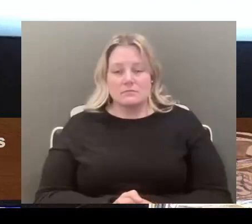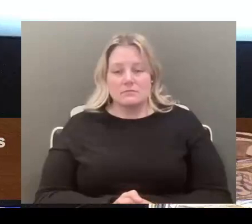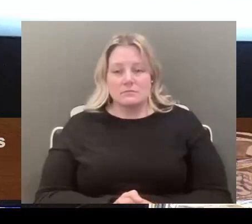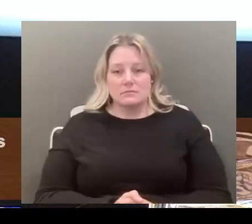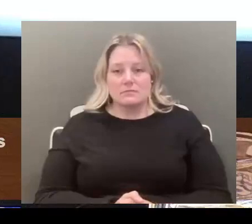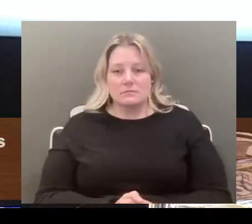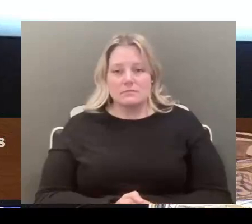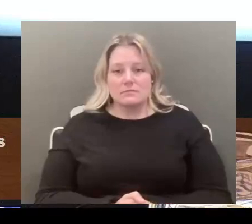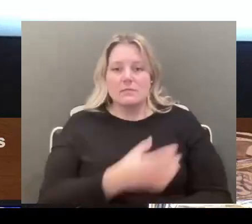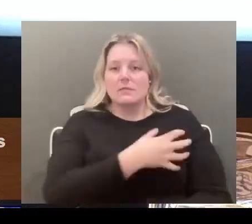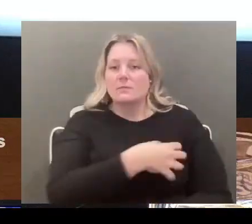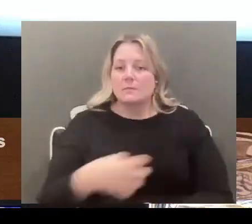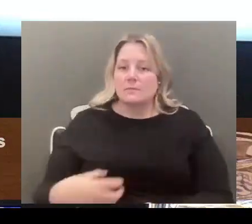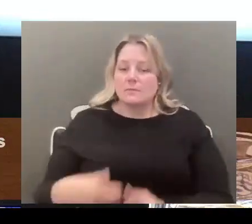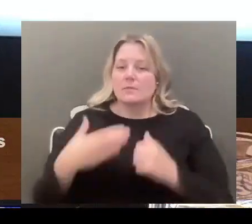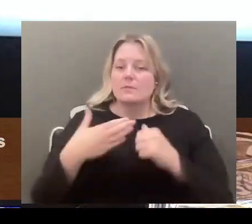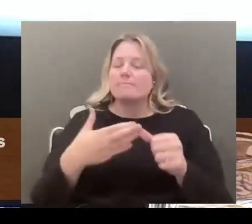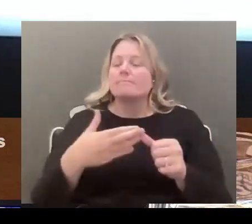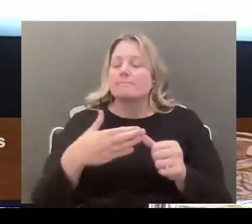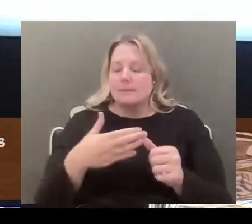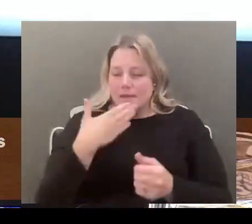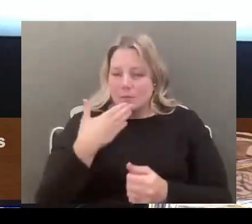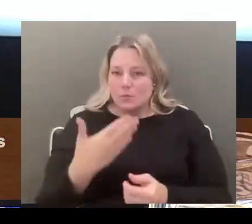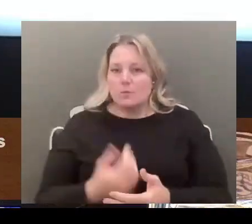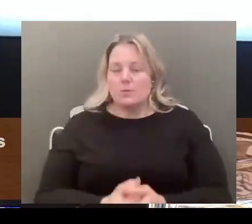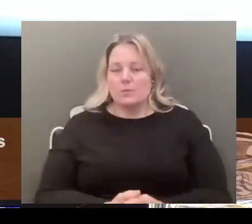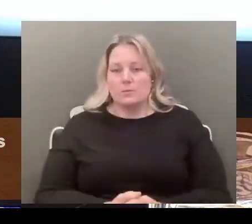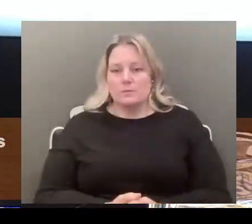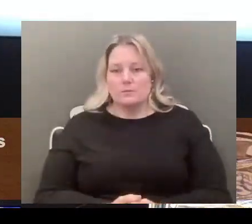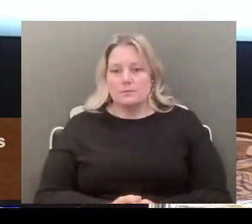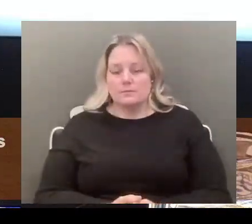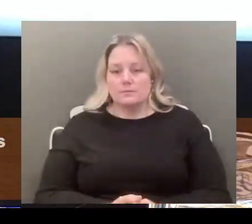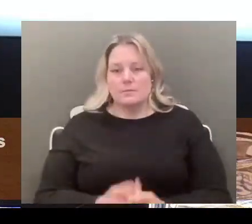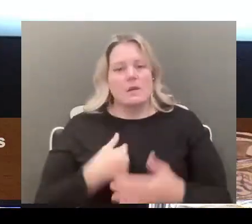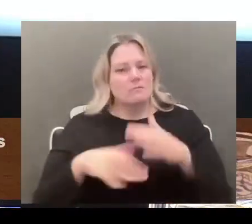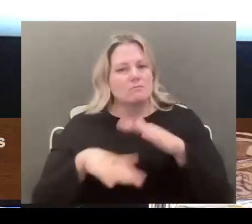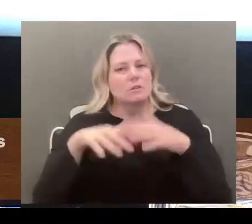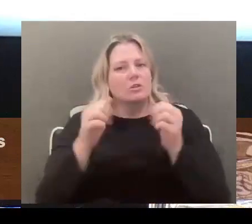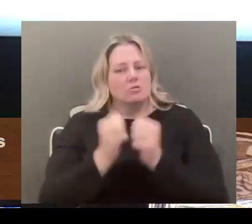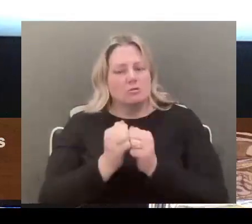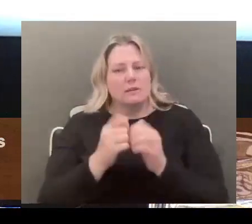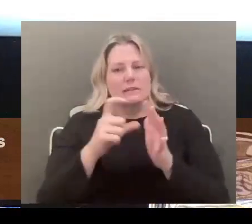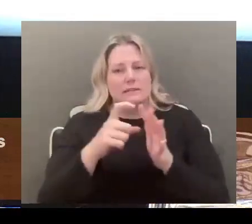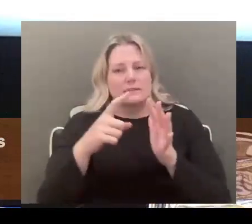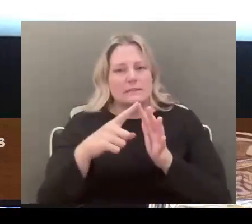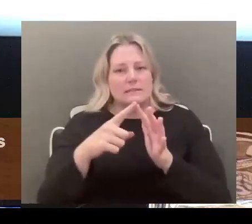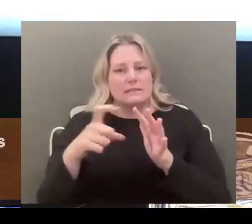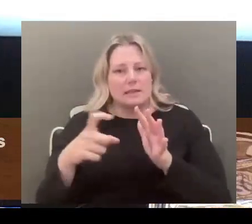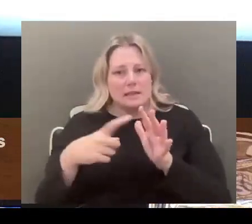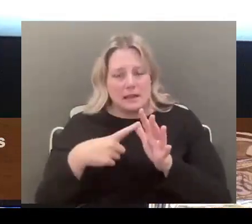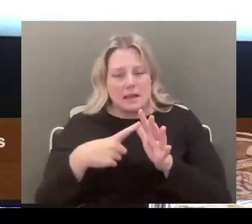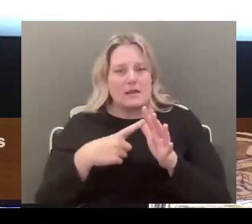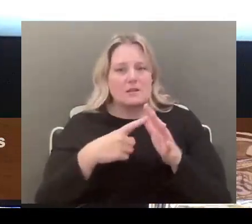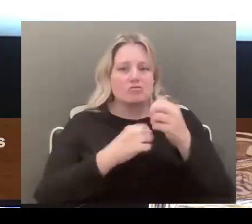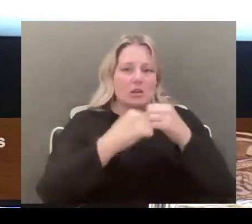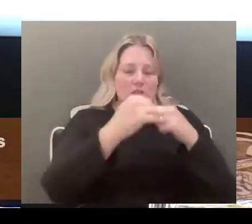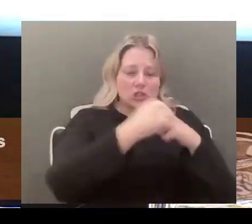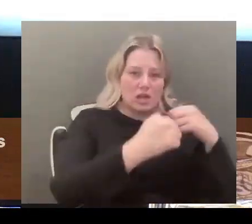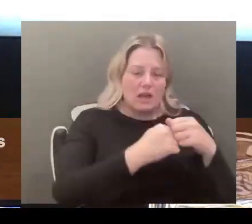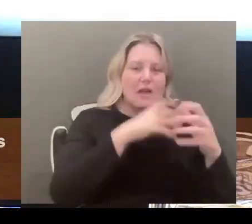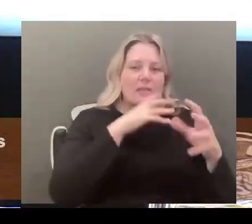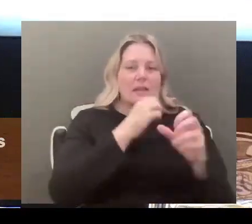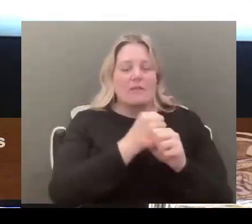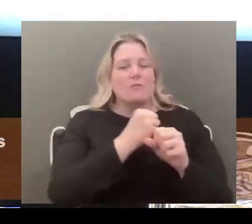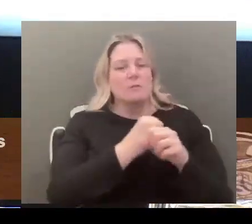I totally agree that the structure of DCAP and all departments must